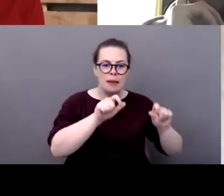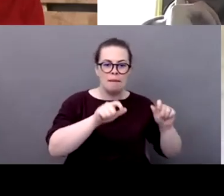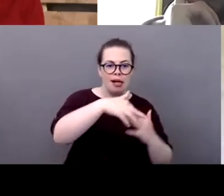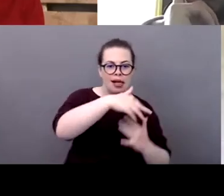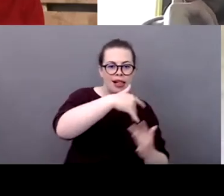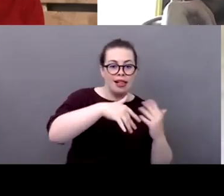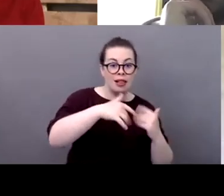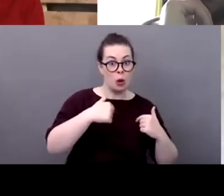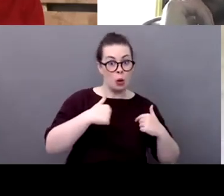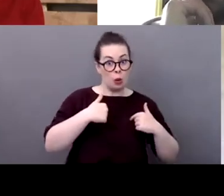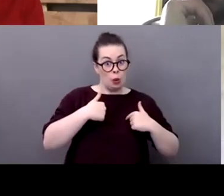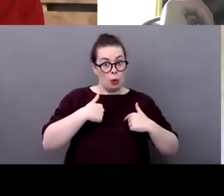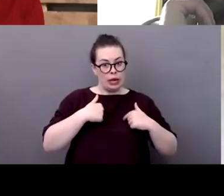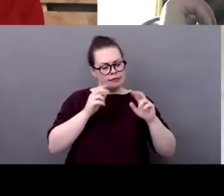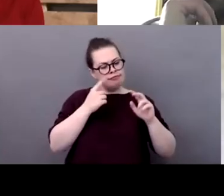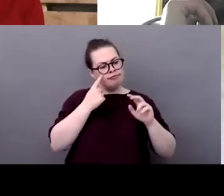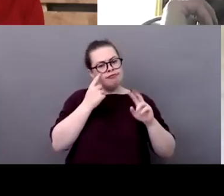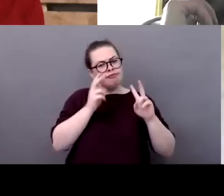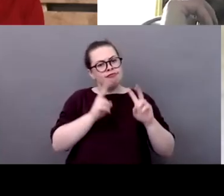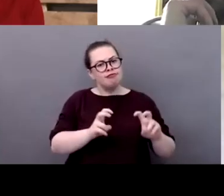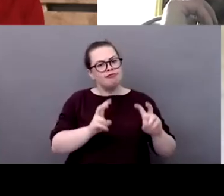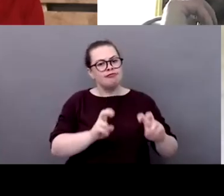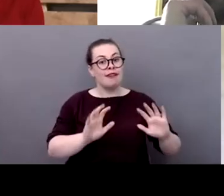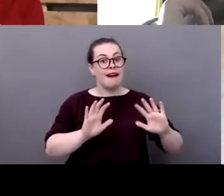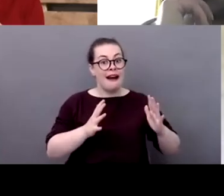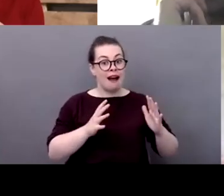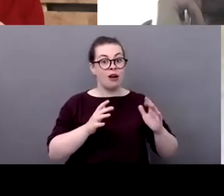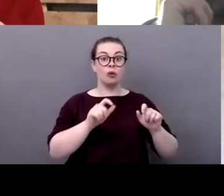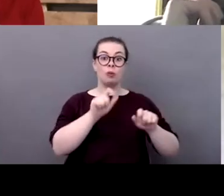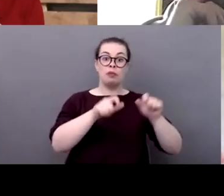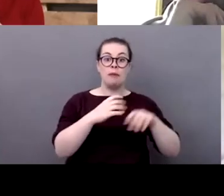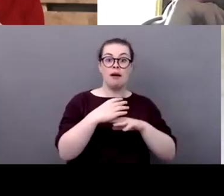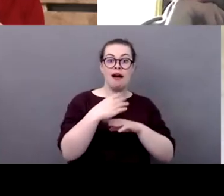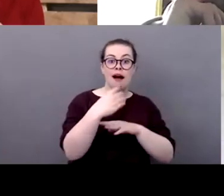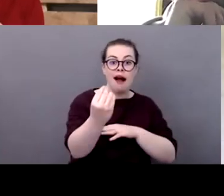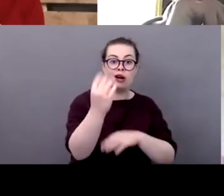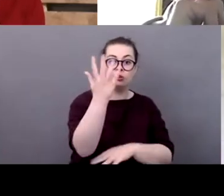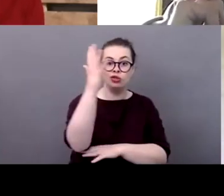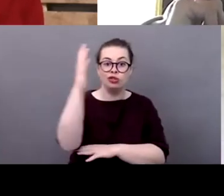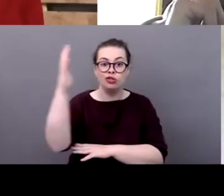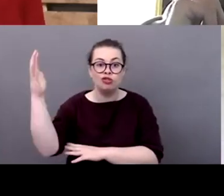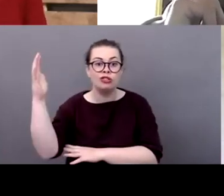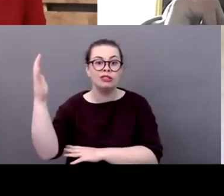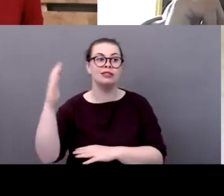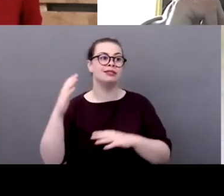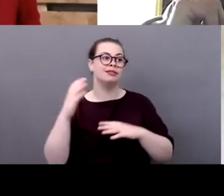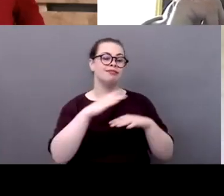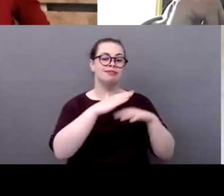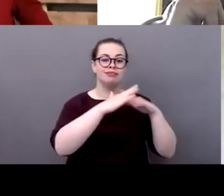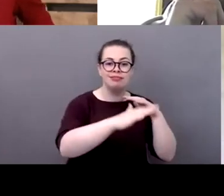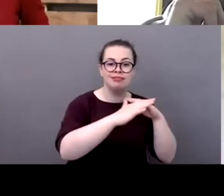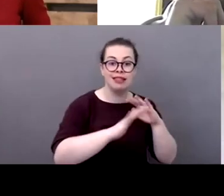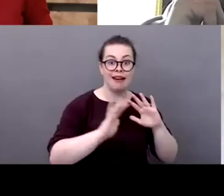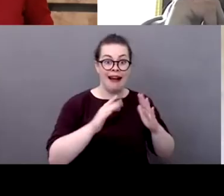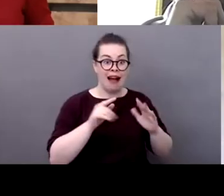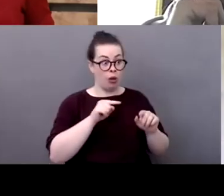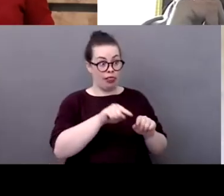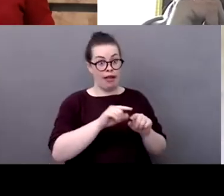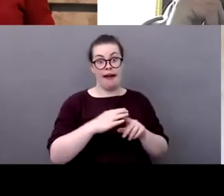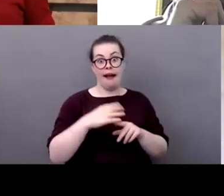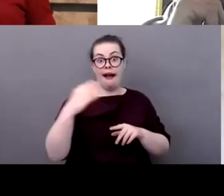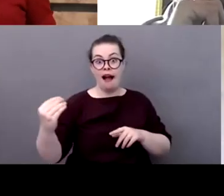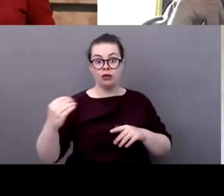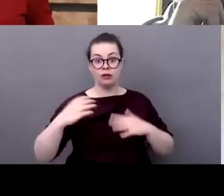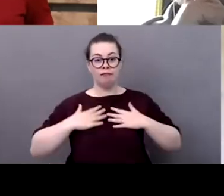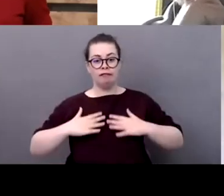ecosystems also create and lead to healthier athletes, improved recovery, performance, psychological well-being. You know, when we have